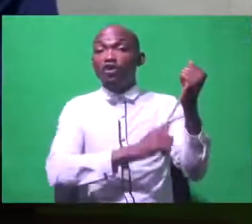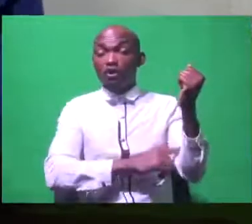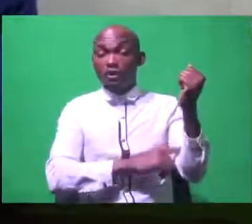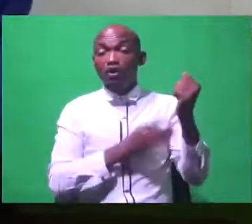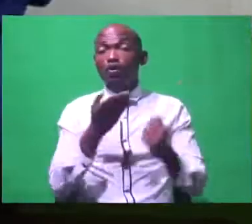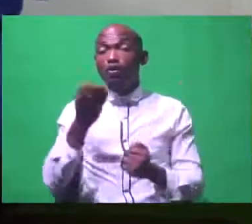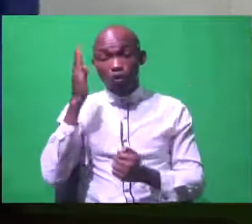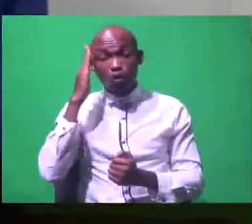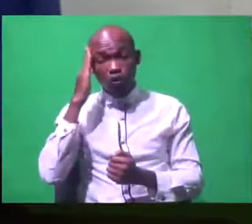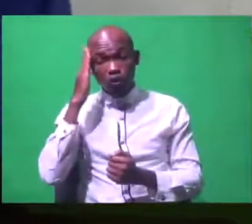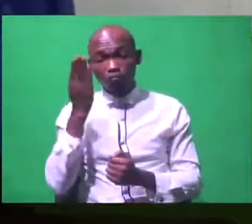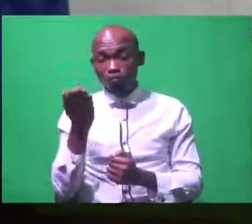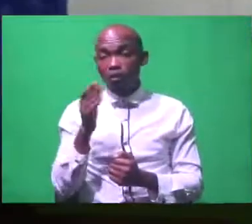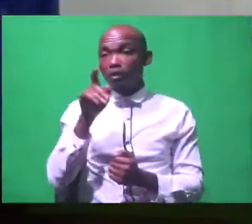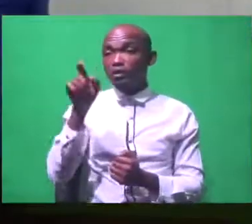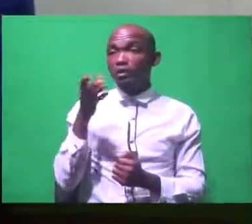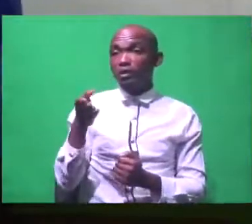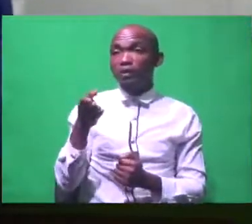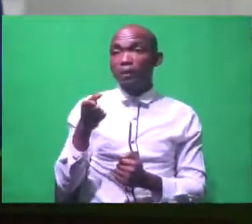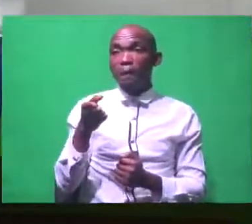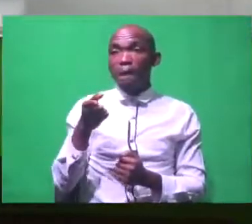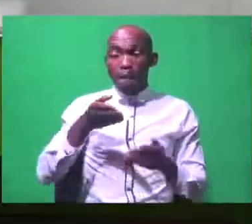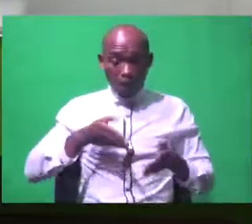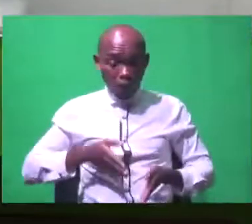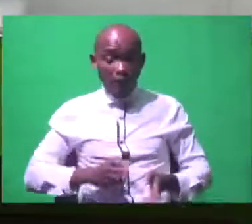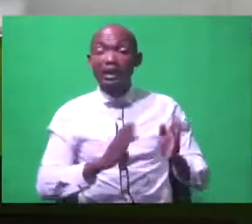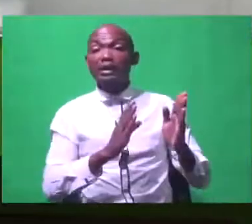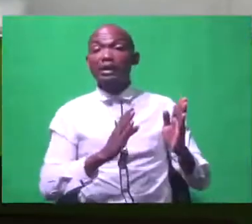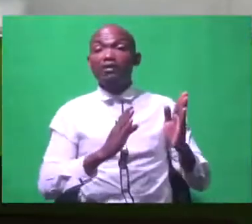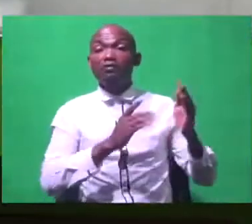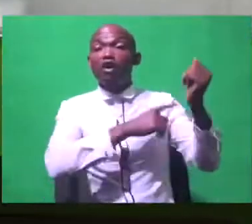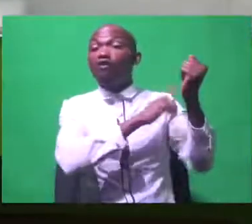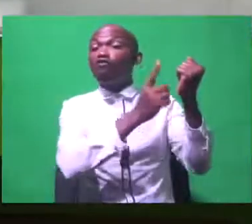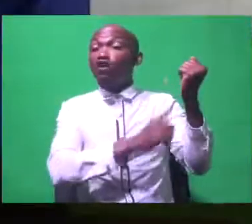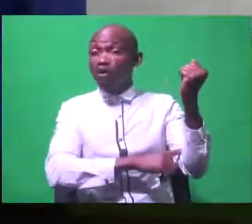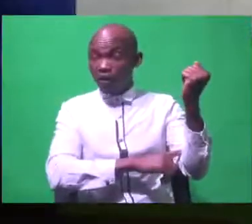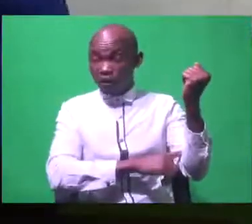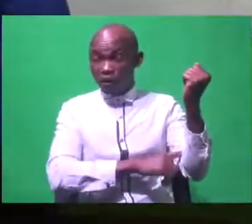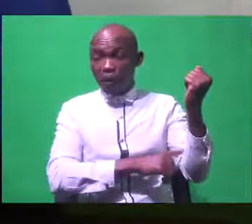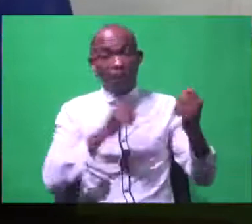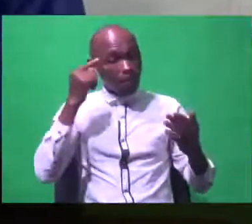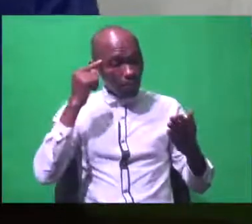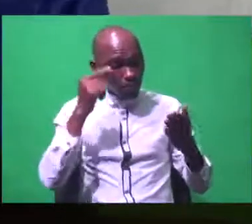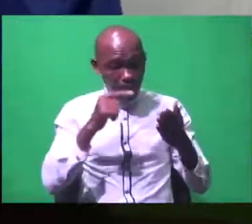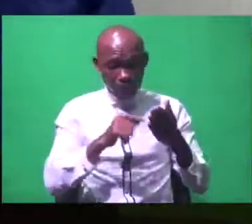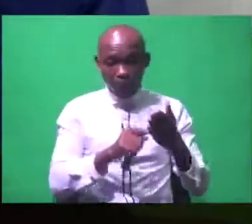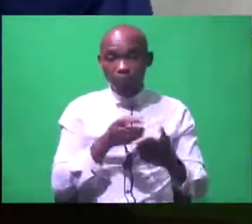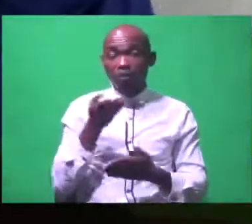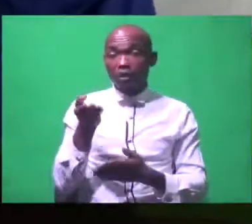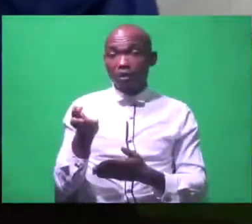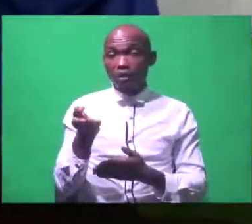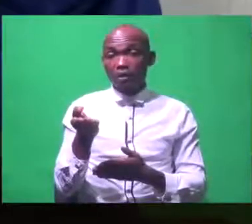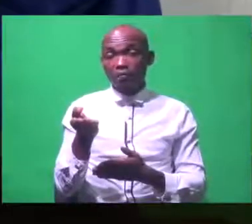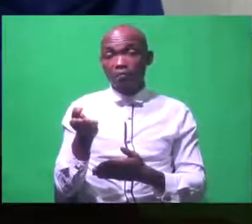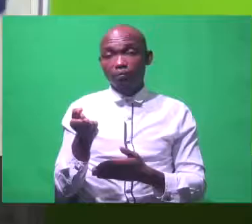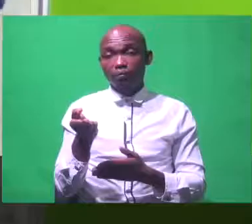about this? Productive forces means the means of production.